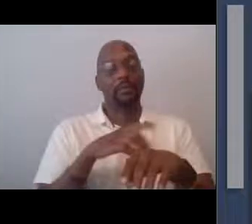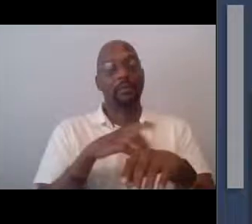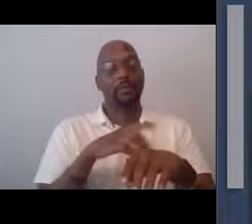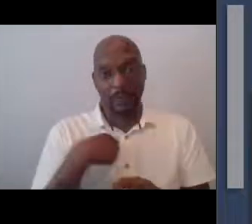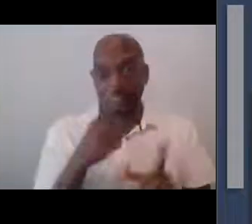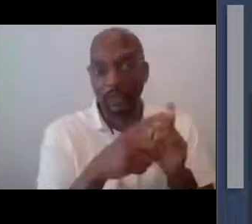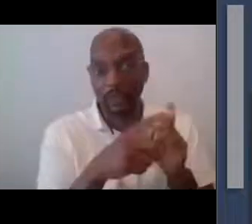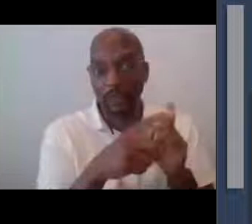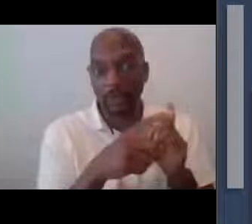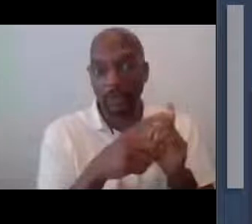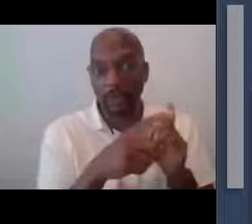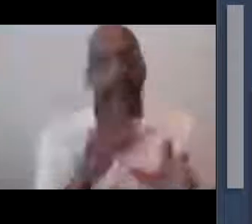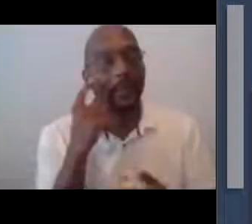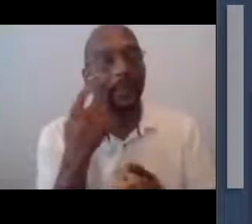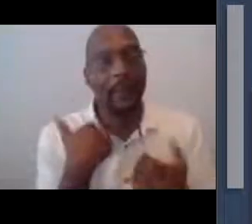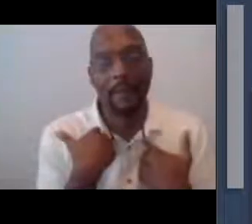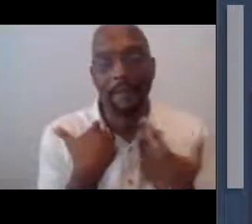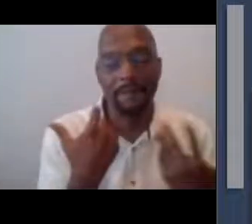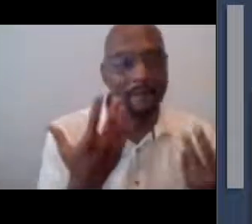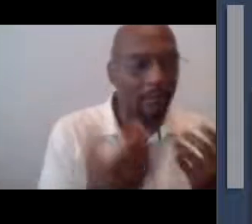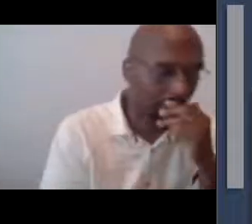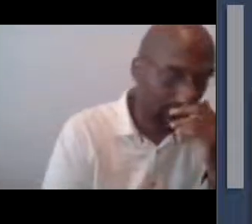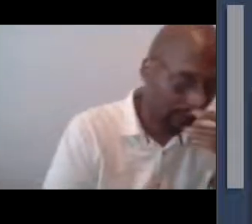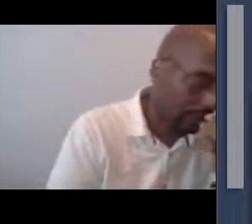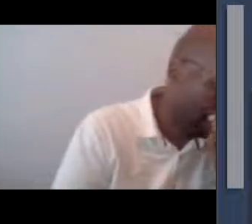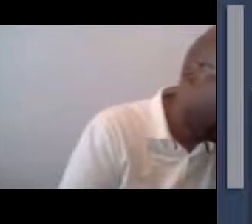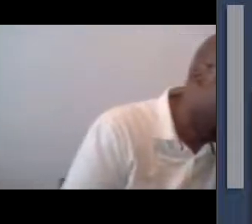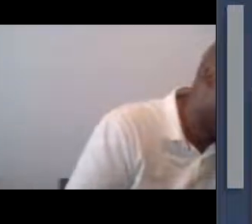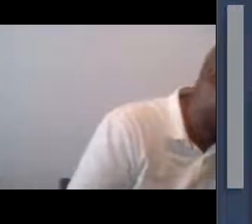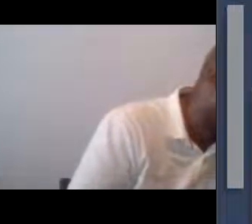got. Hillary, did you want to go first? No.